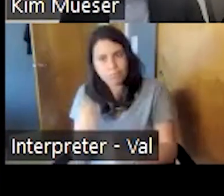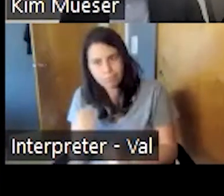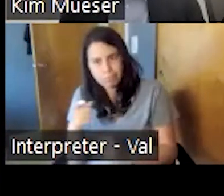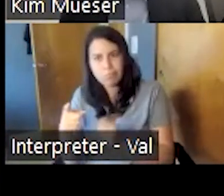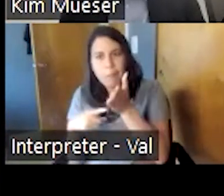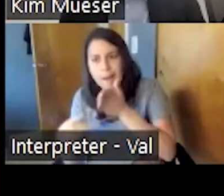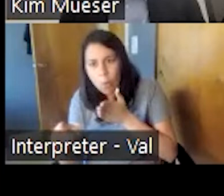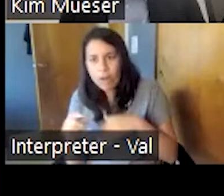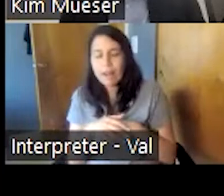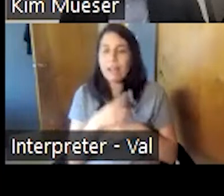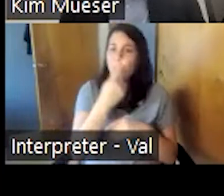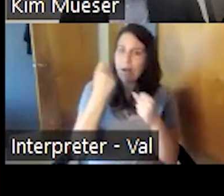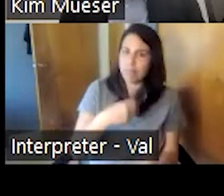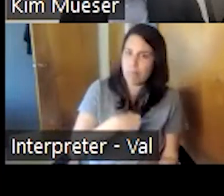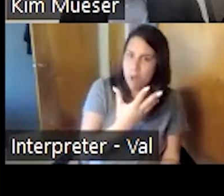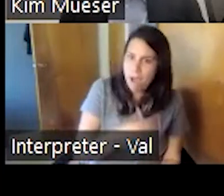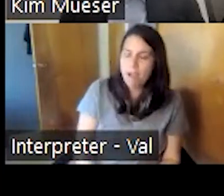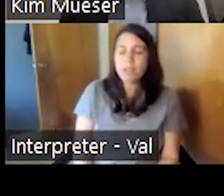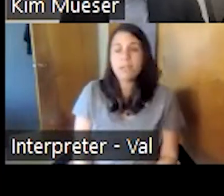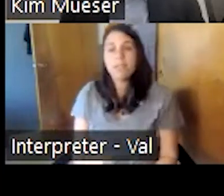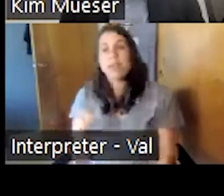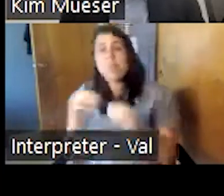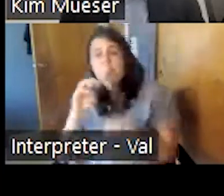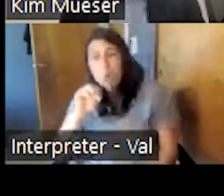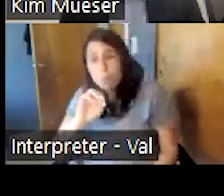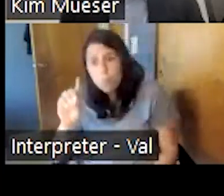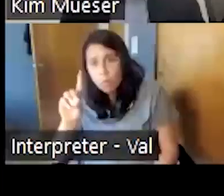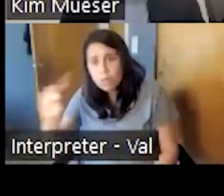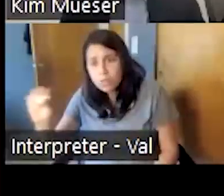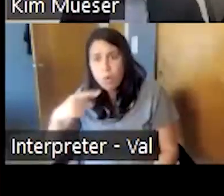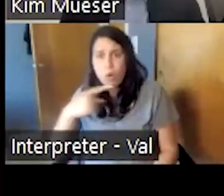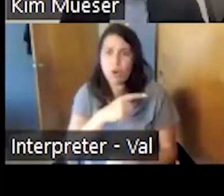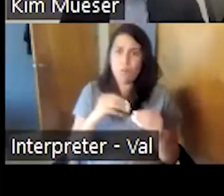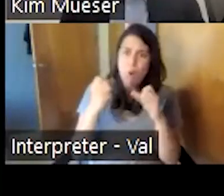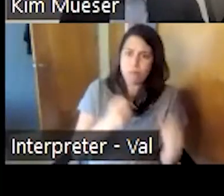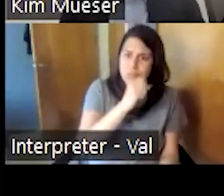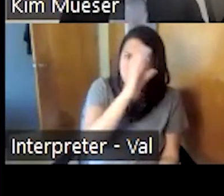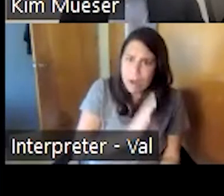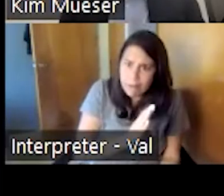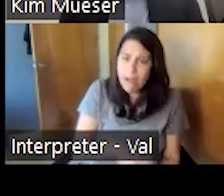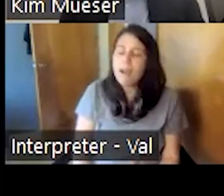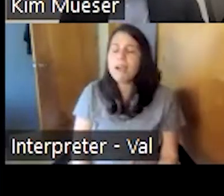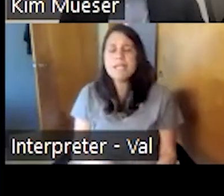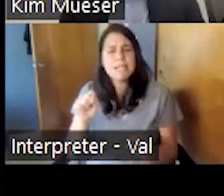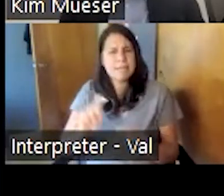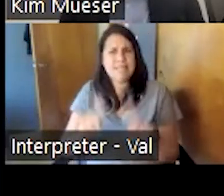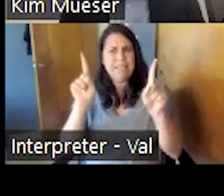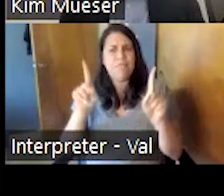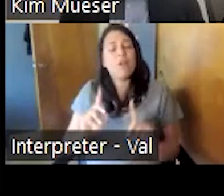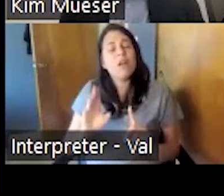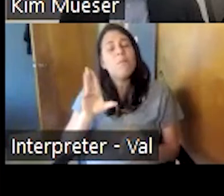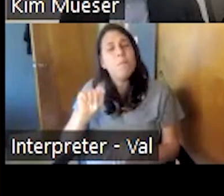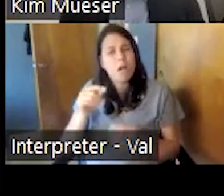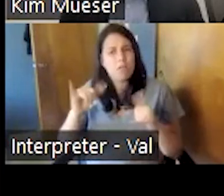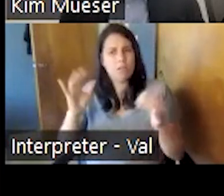being predominantly white, one being more mood disorder, the other having a higher percentage of schizophrenia, the impact